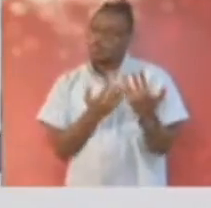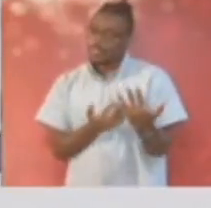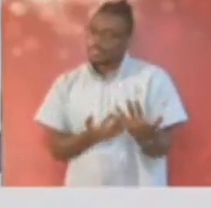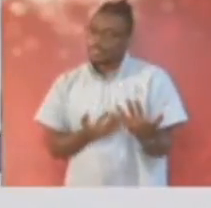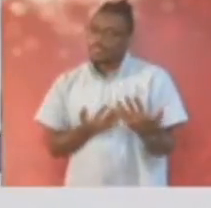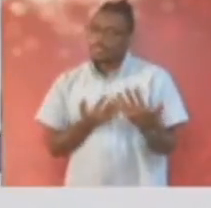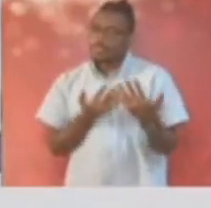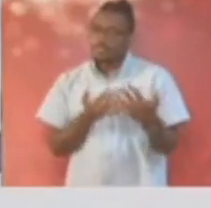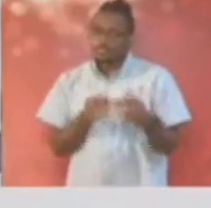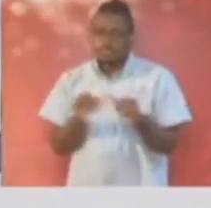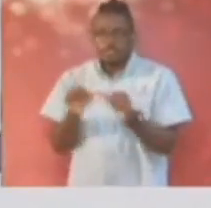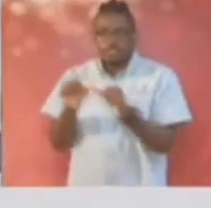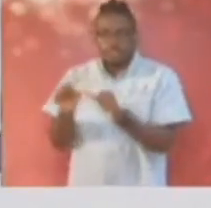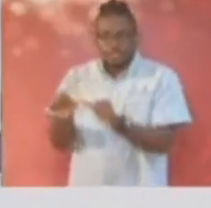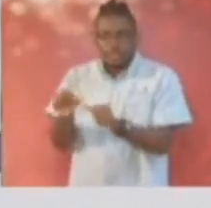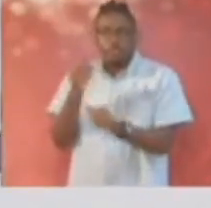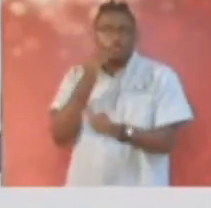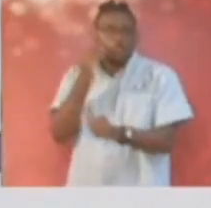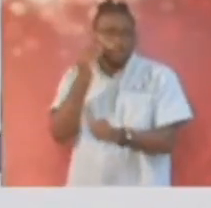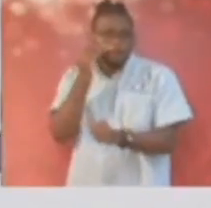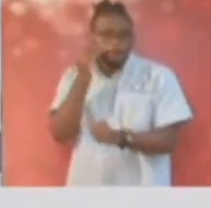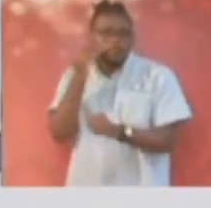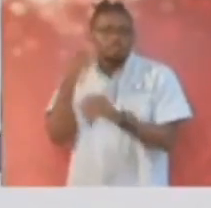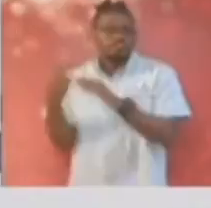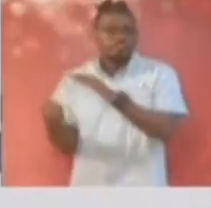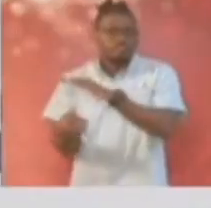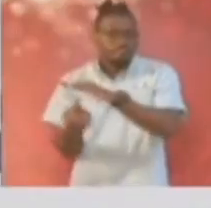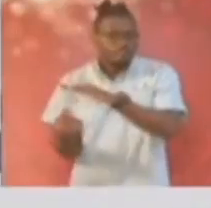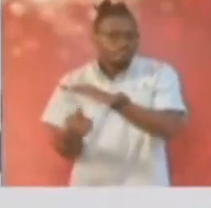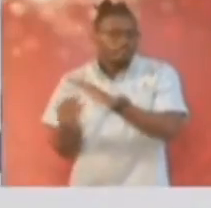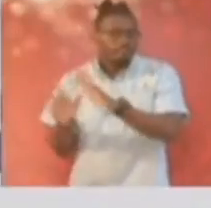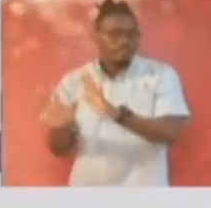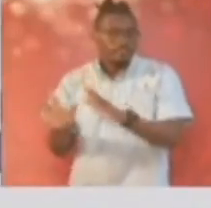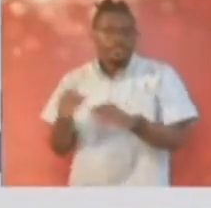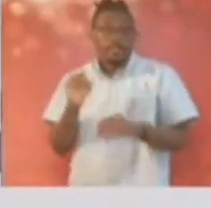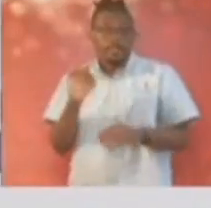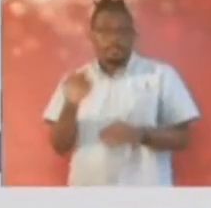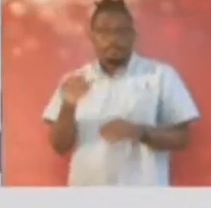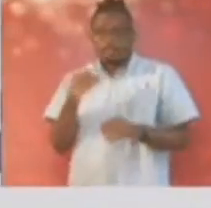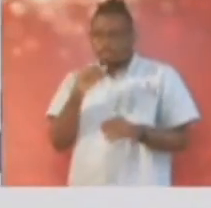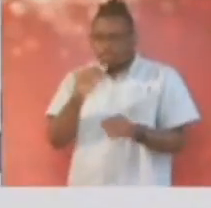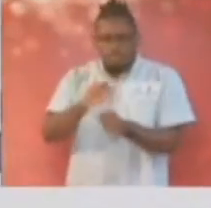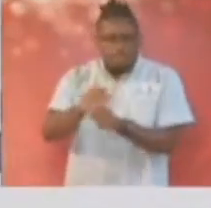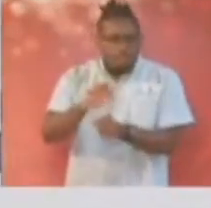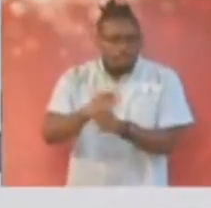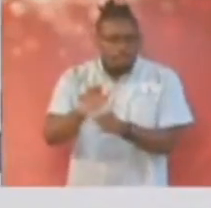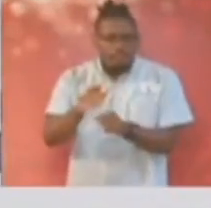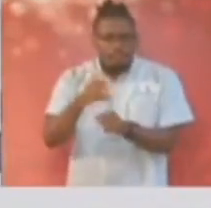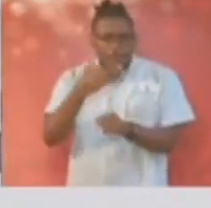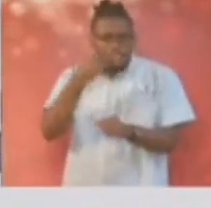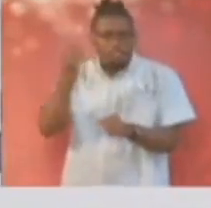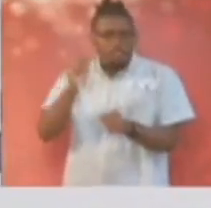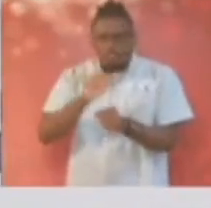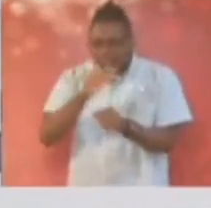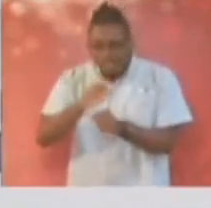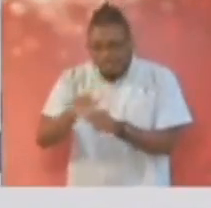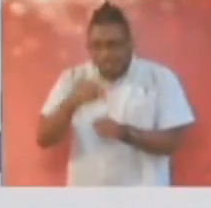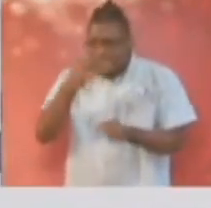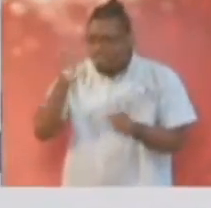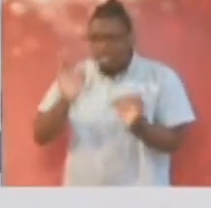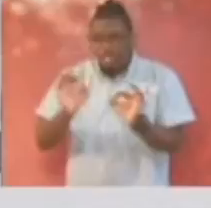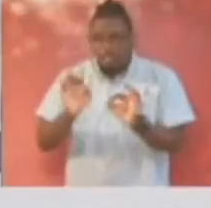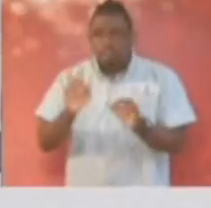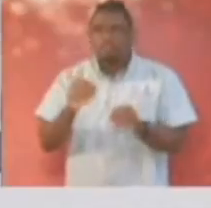stay home and isolate. If you have not fully recovered or cleared the criteria for being around